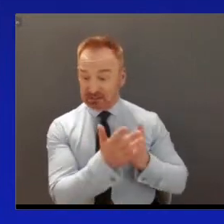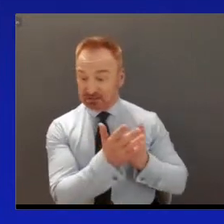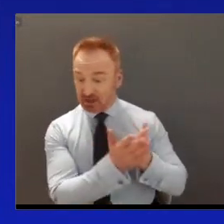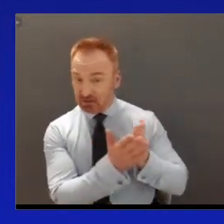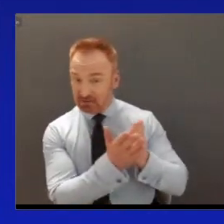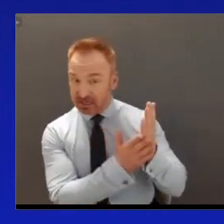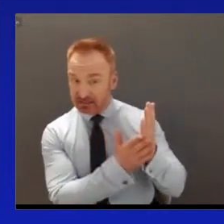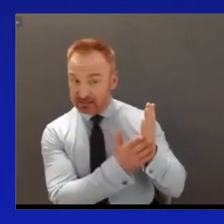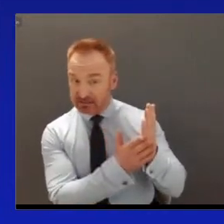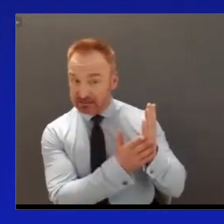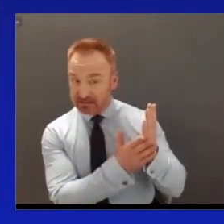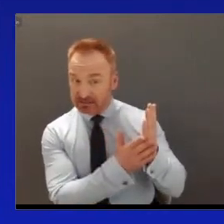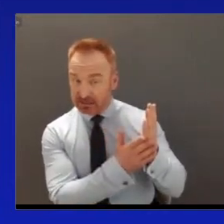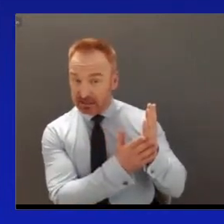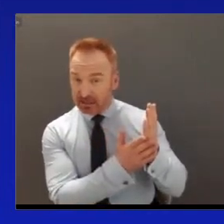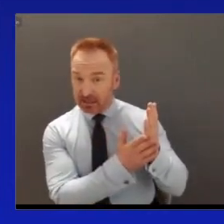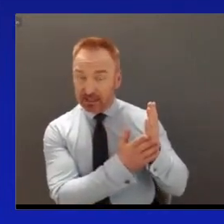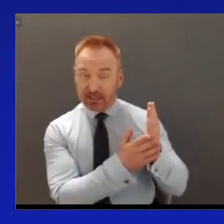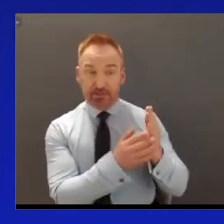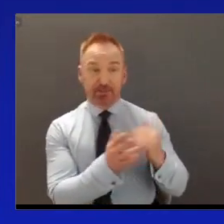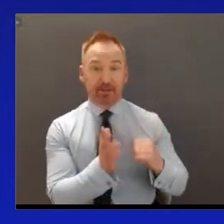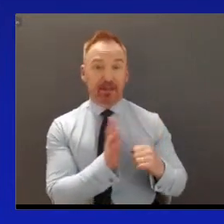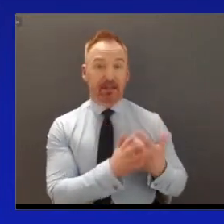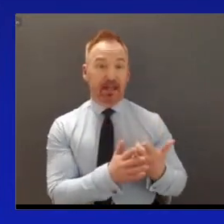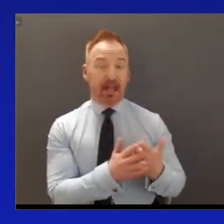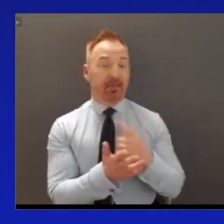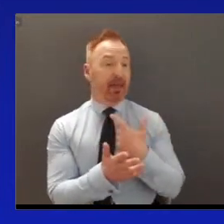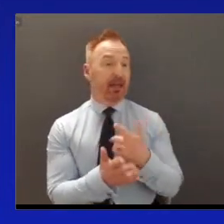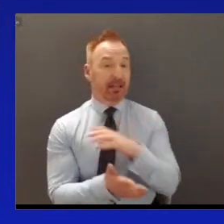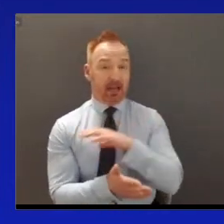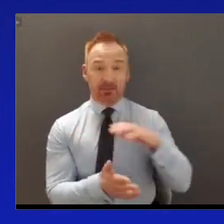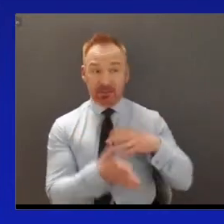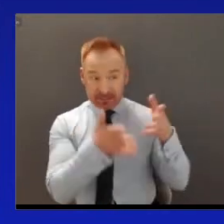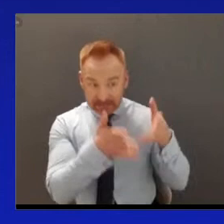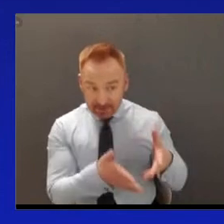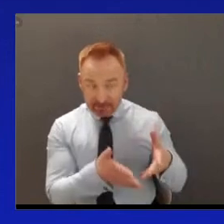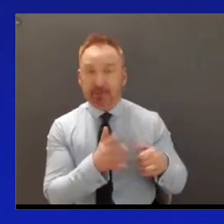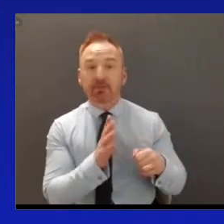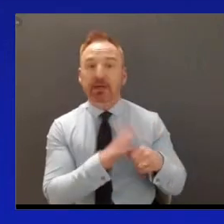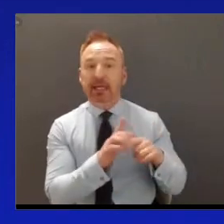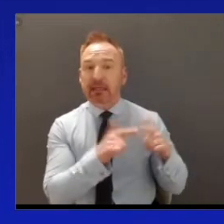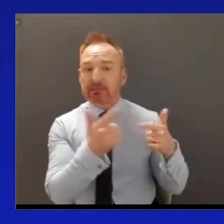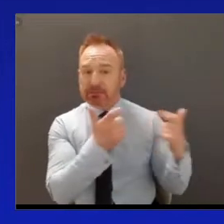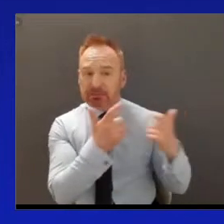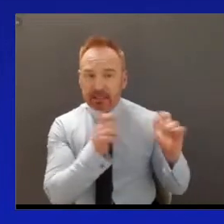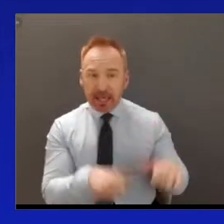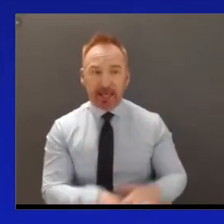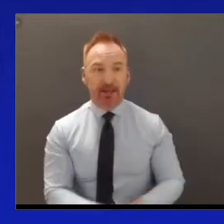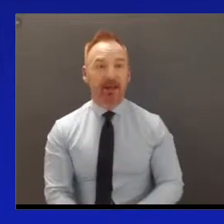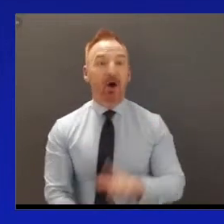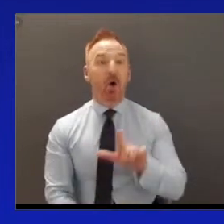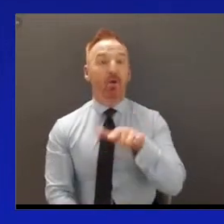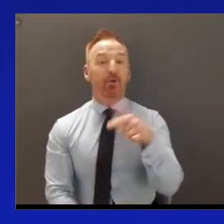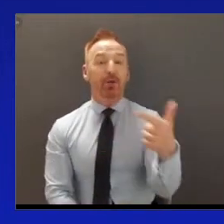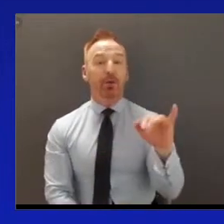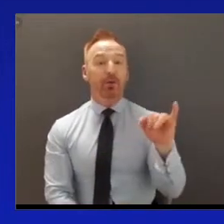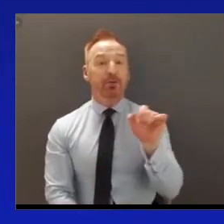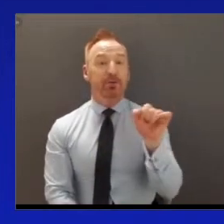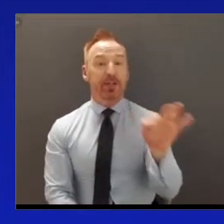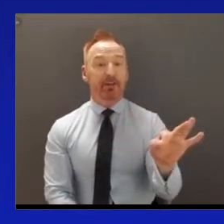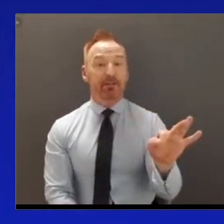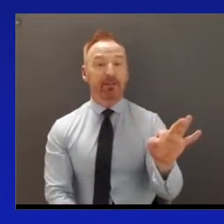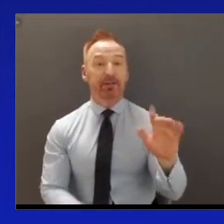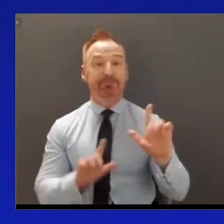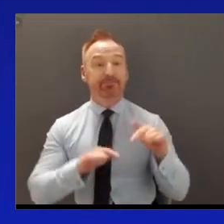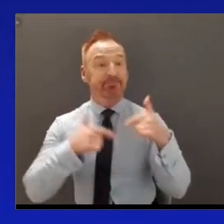two committees, and then go to the balance of the councillors after that. Okay, over to you, Jeff. Thanks, Keith. Chief